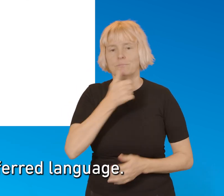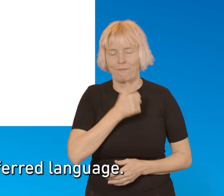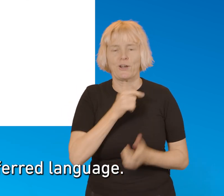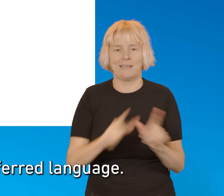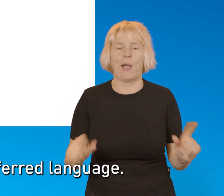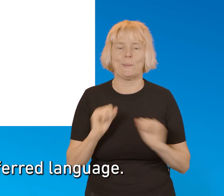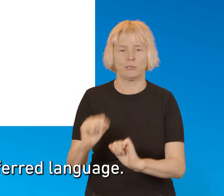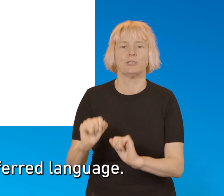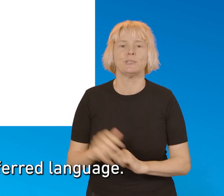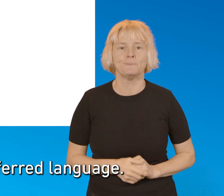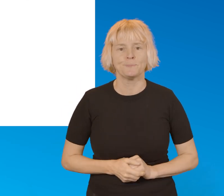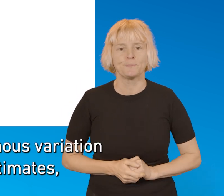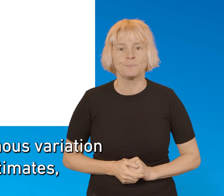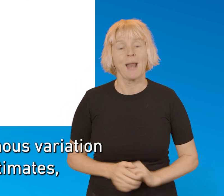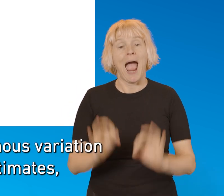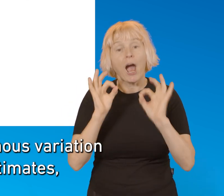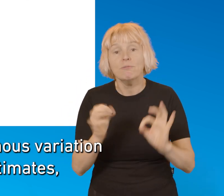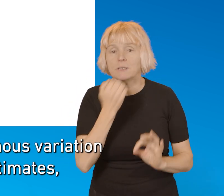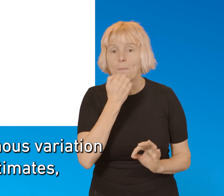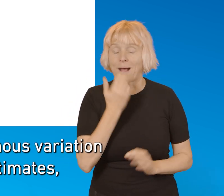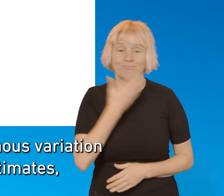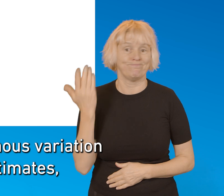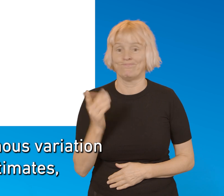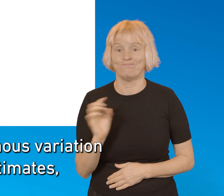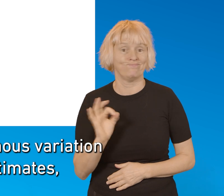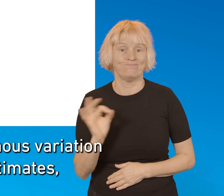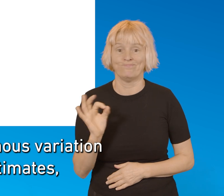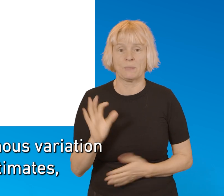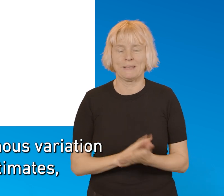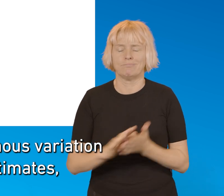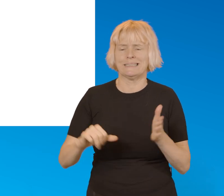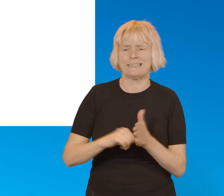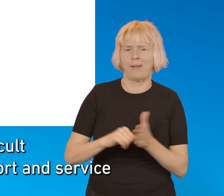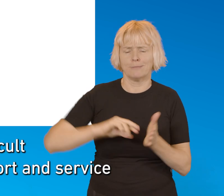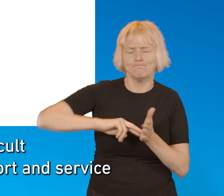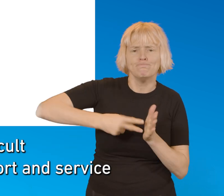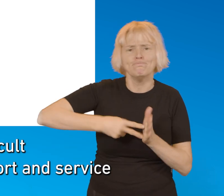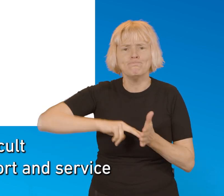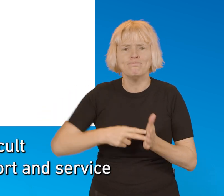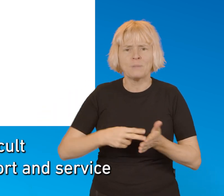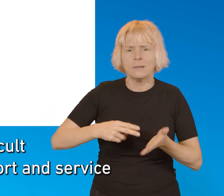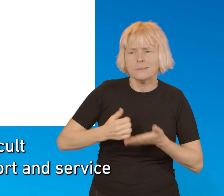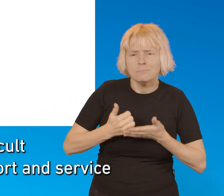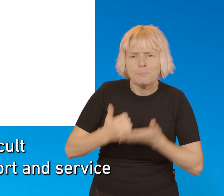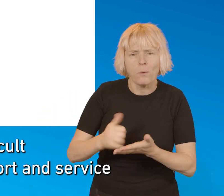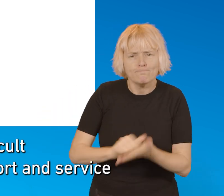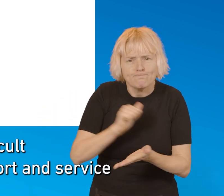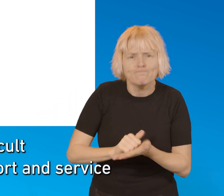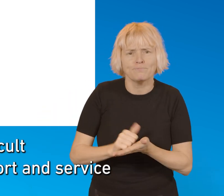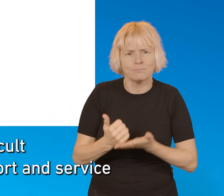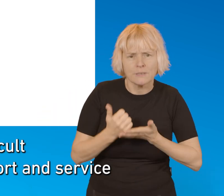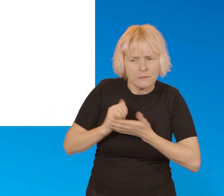their preferred language. However, there is enormous variation in the available estimates, making it difficult to plan